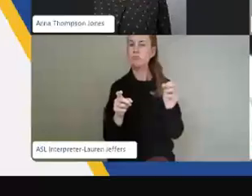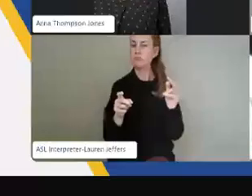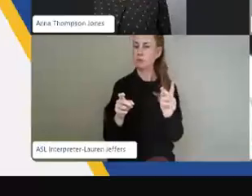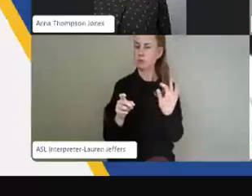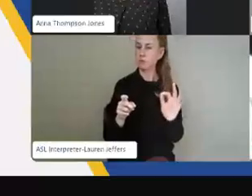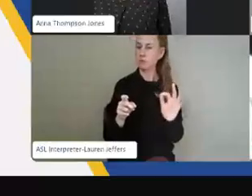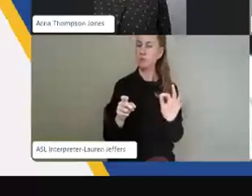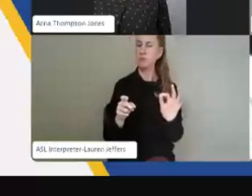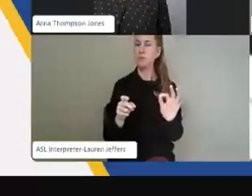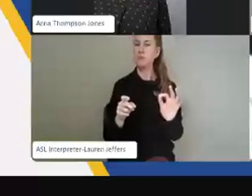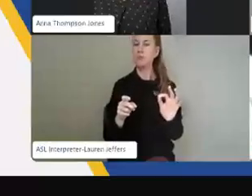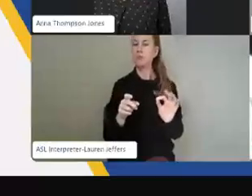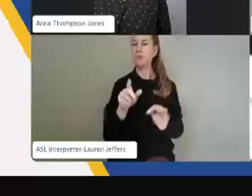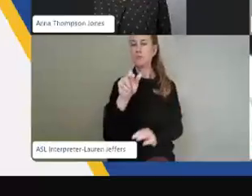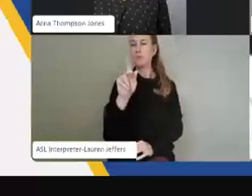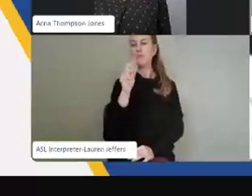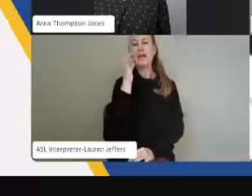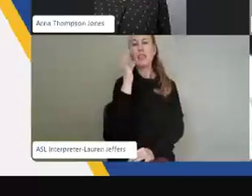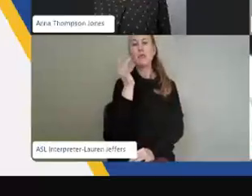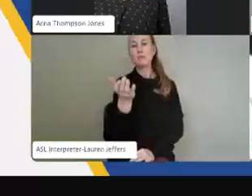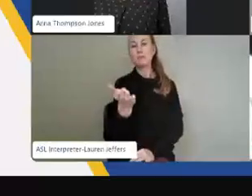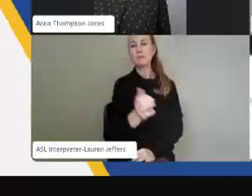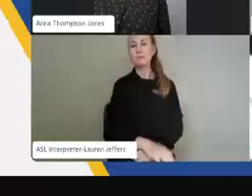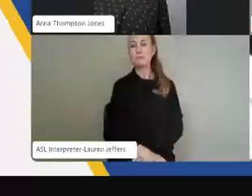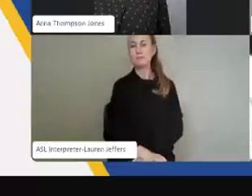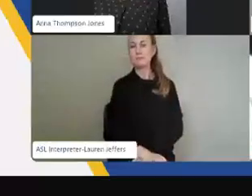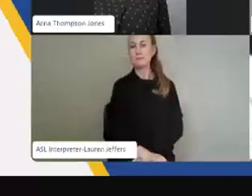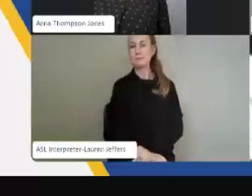worries. Catherine.